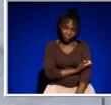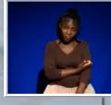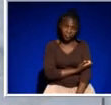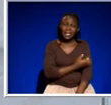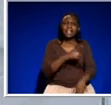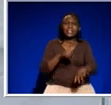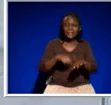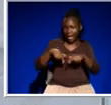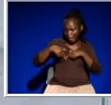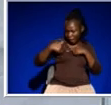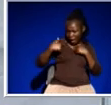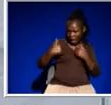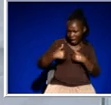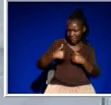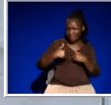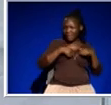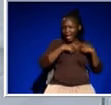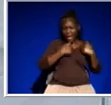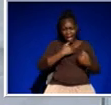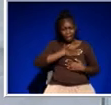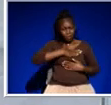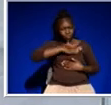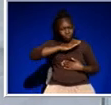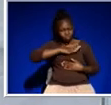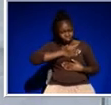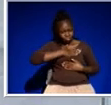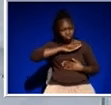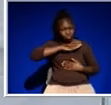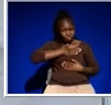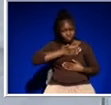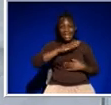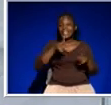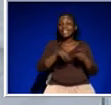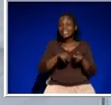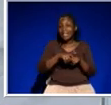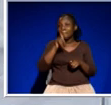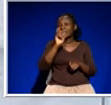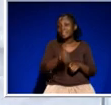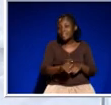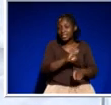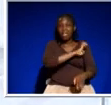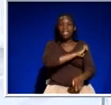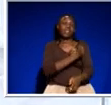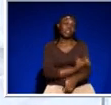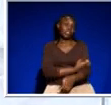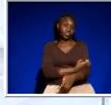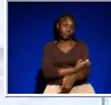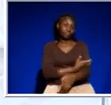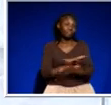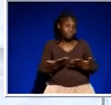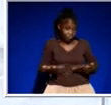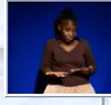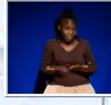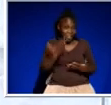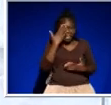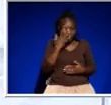When the heart is pumping, it requires energy. And that is why these